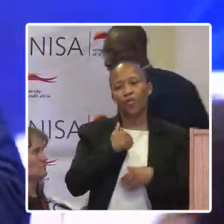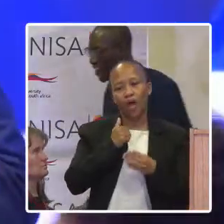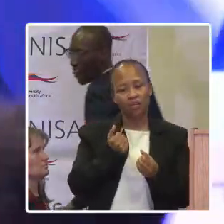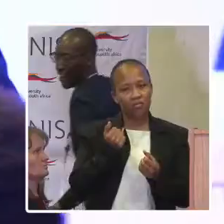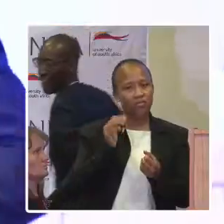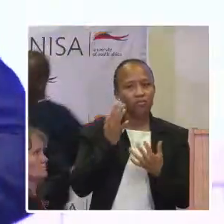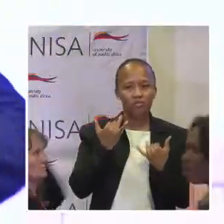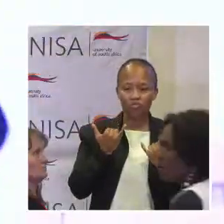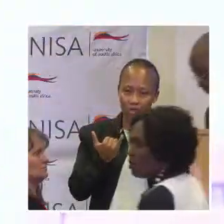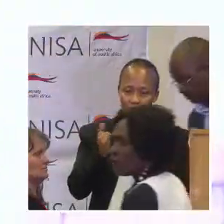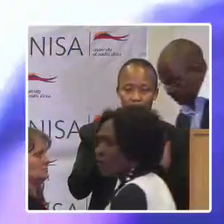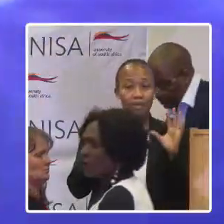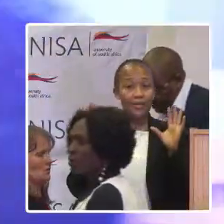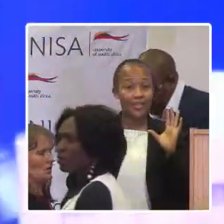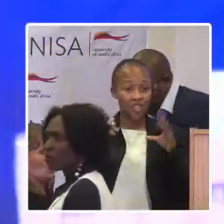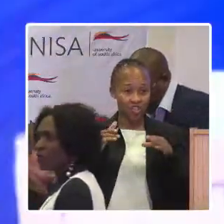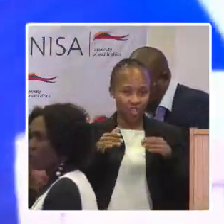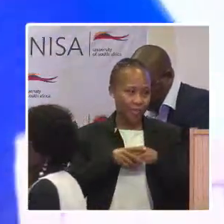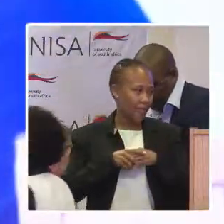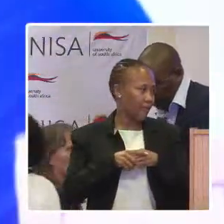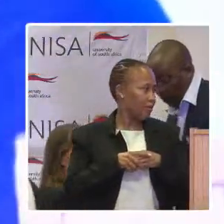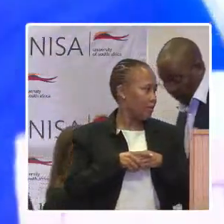session.